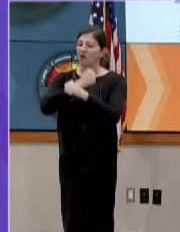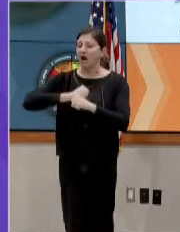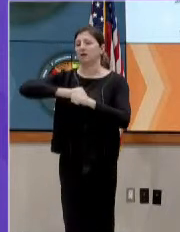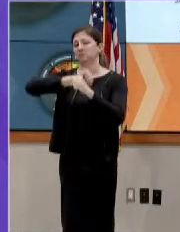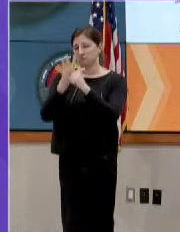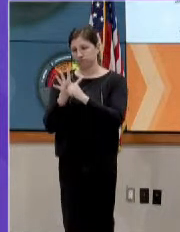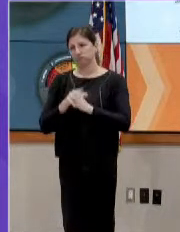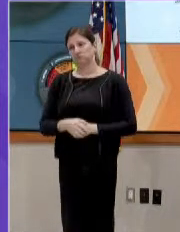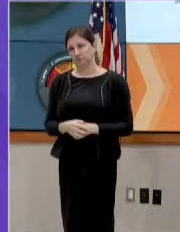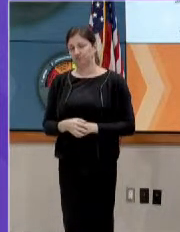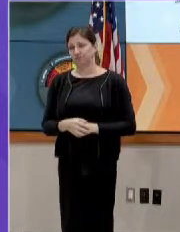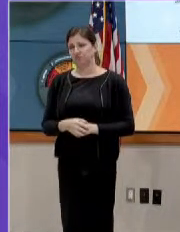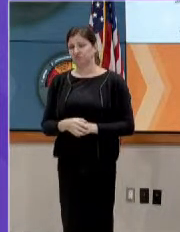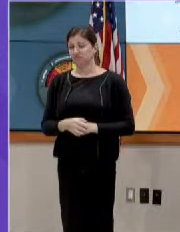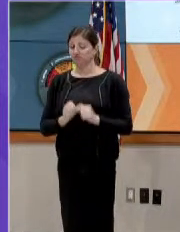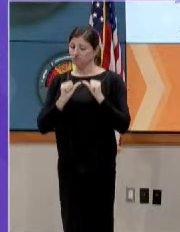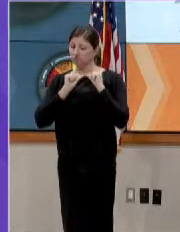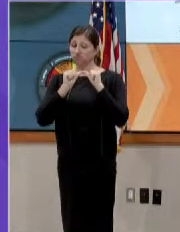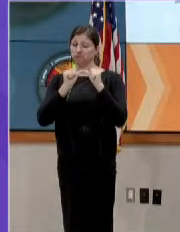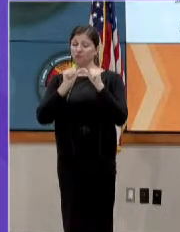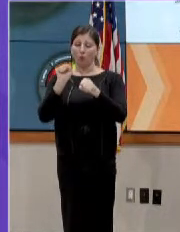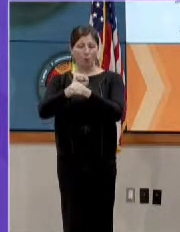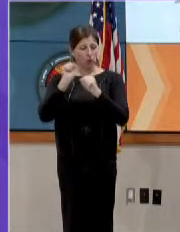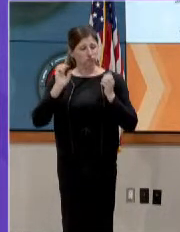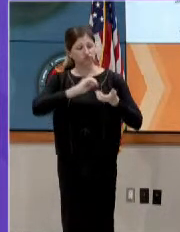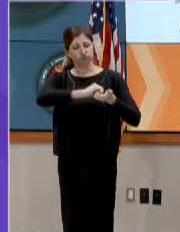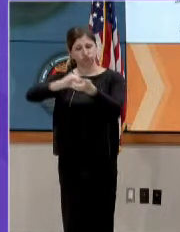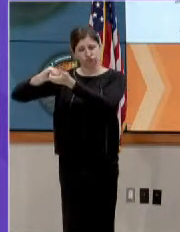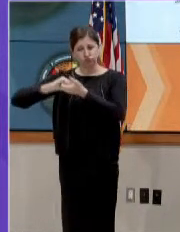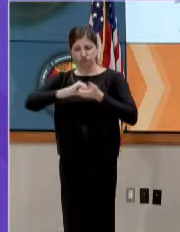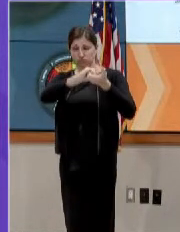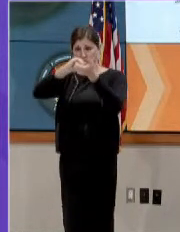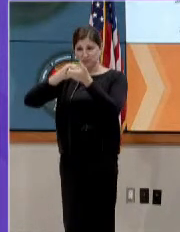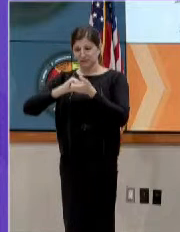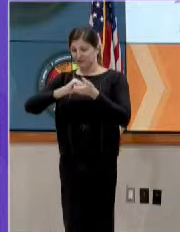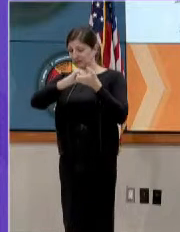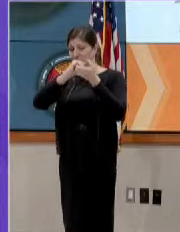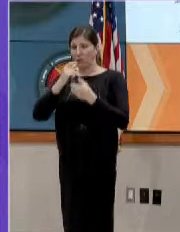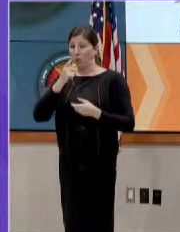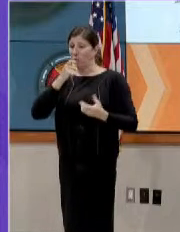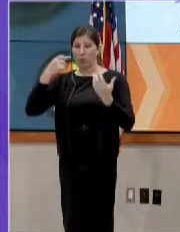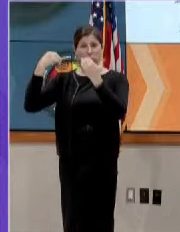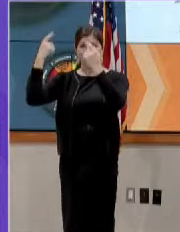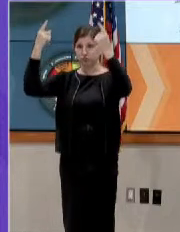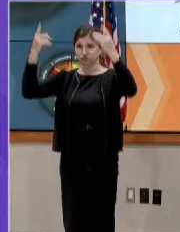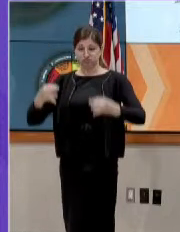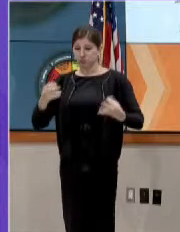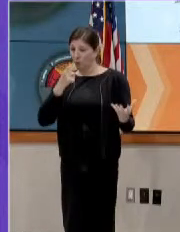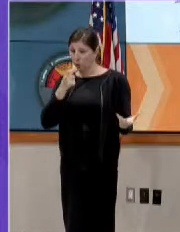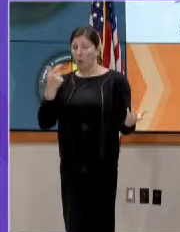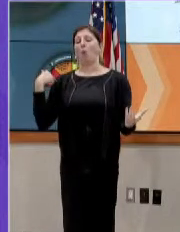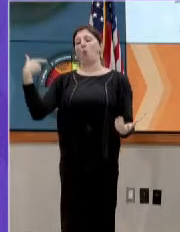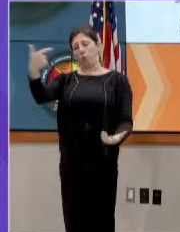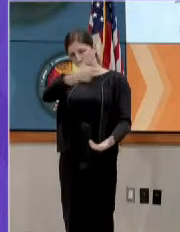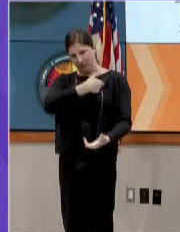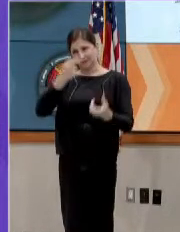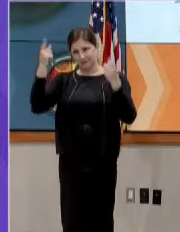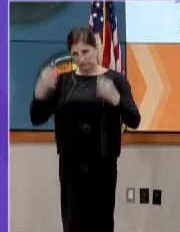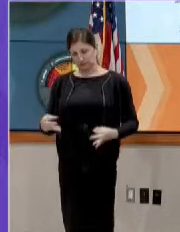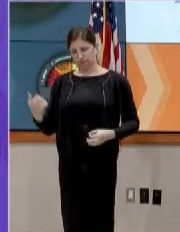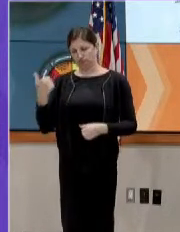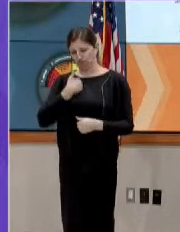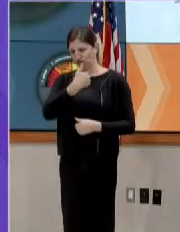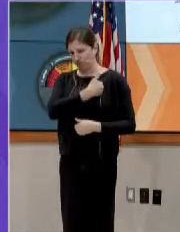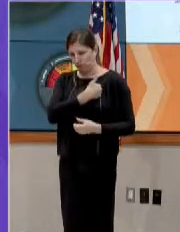pandemic. We continue to work together. It is up to all of us how these chapters will be written in our